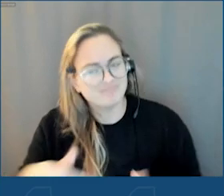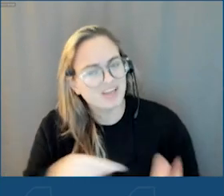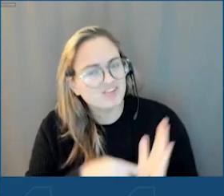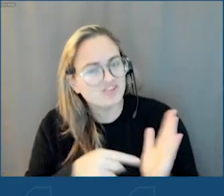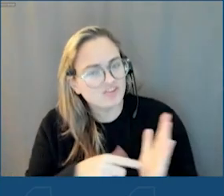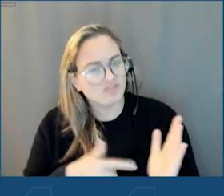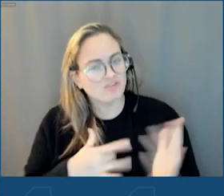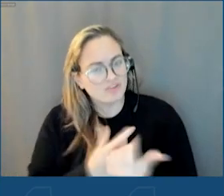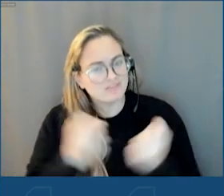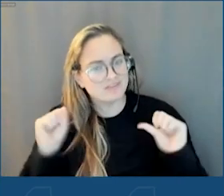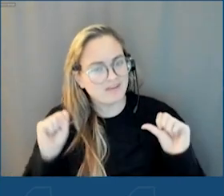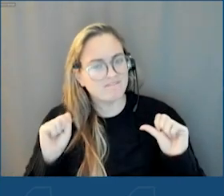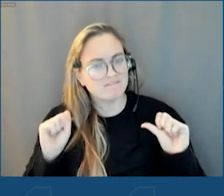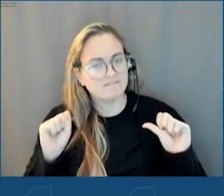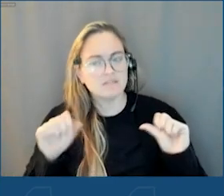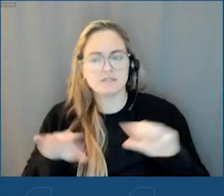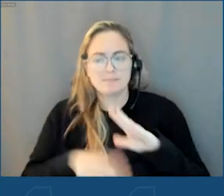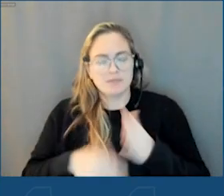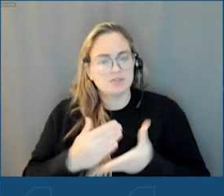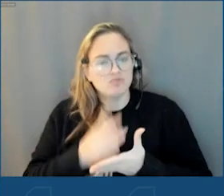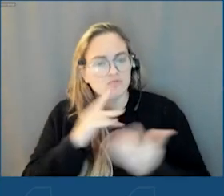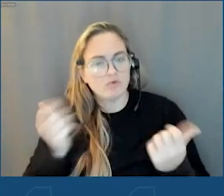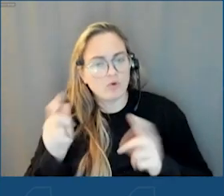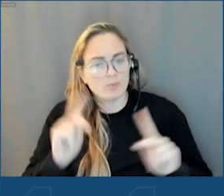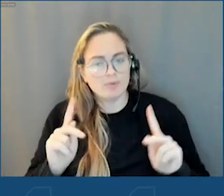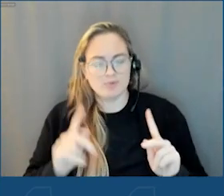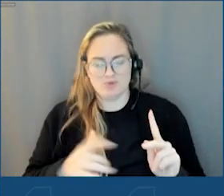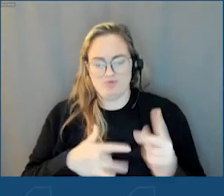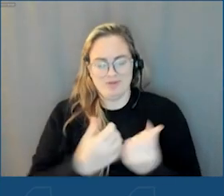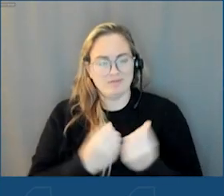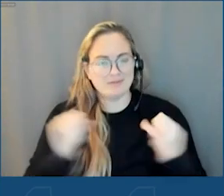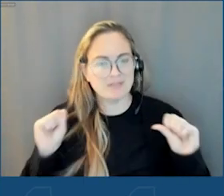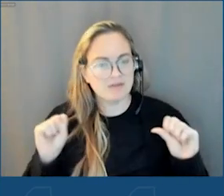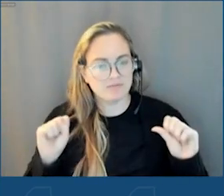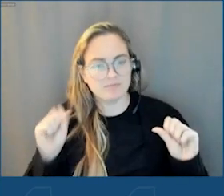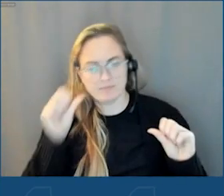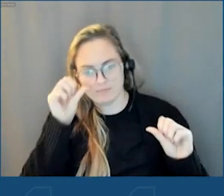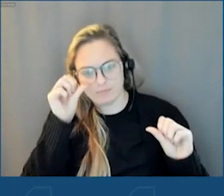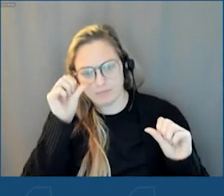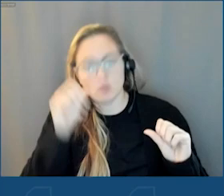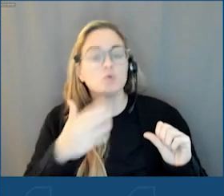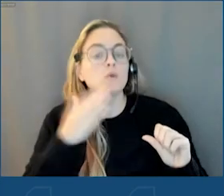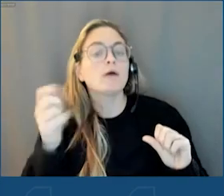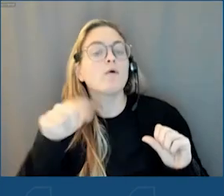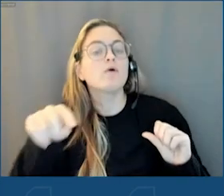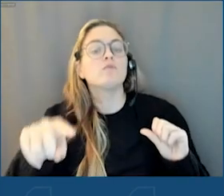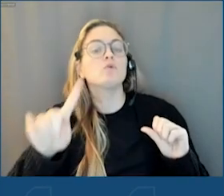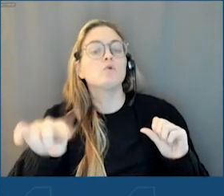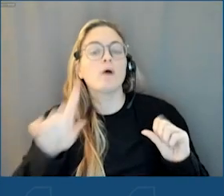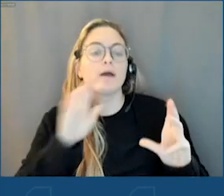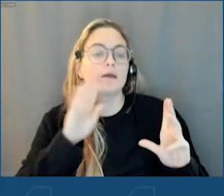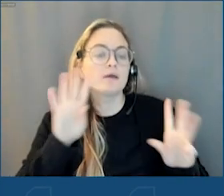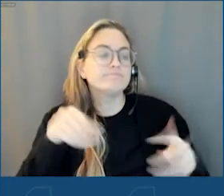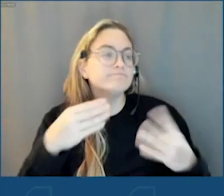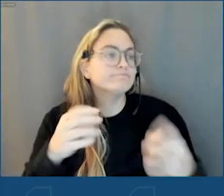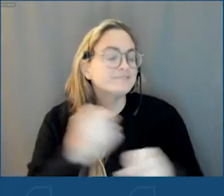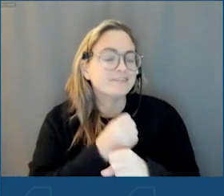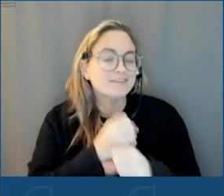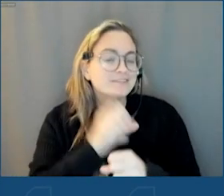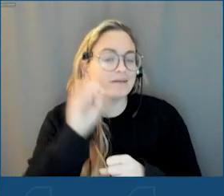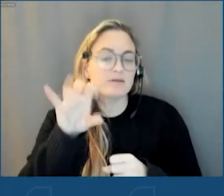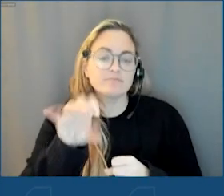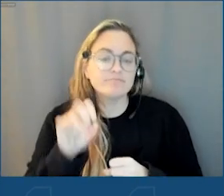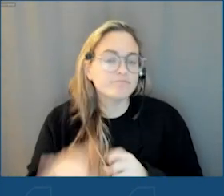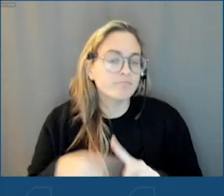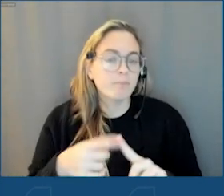basic right of every citizen, is to be safe. And so I want to just thank all of you. I can give you all kinds of statistics on